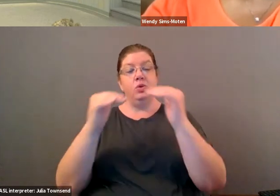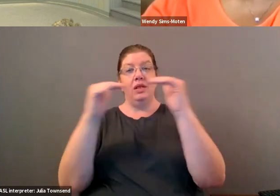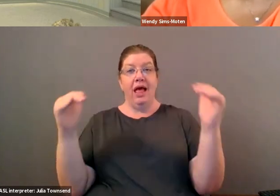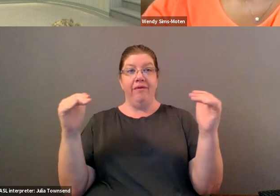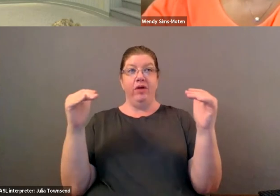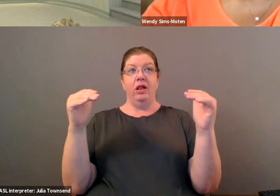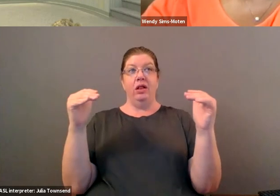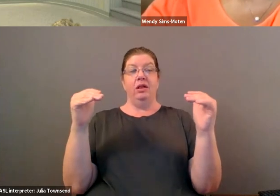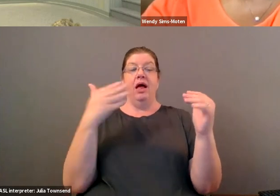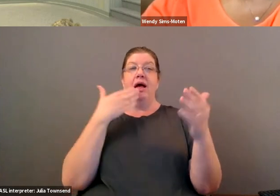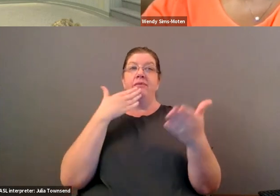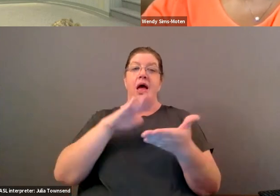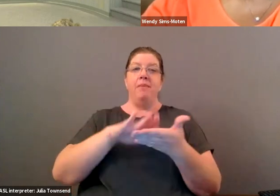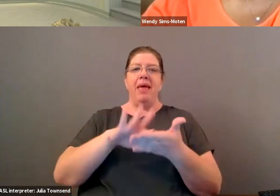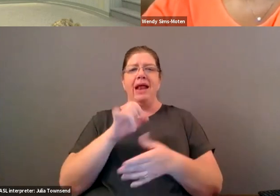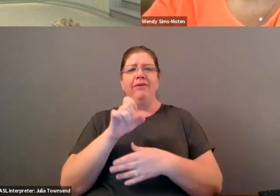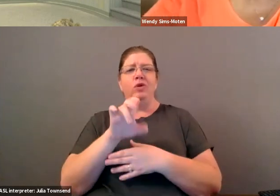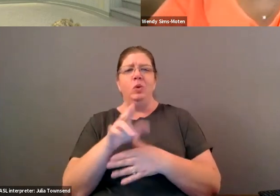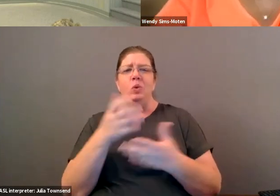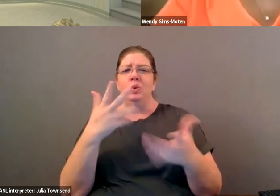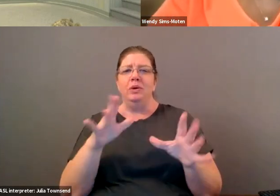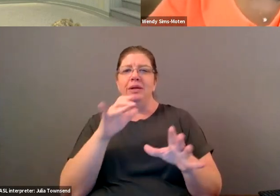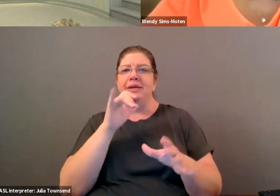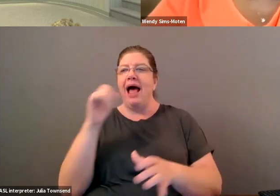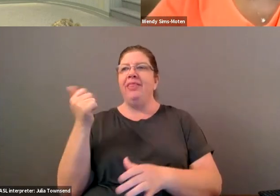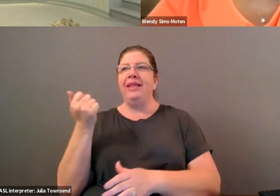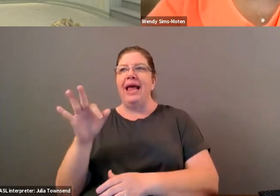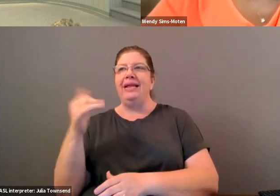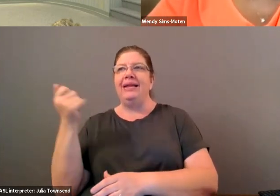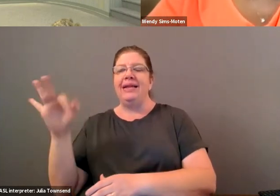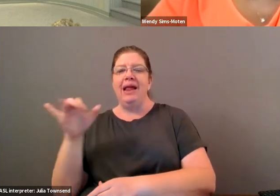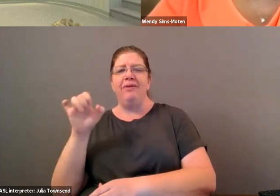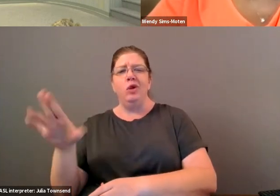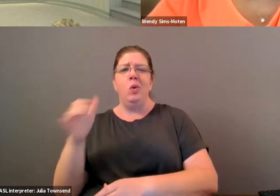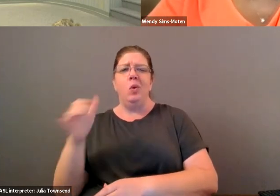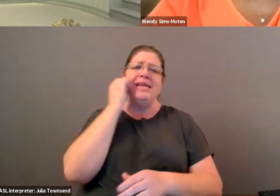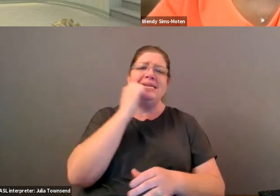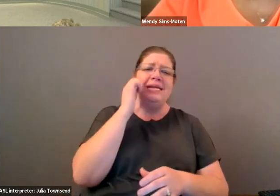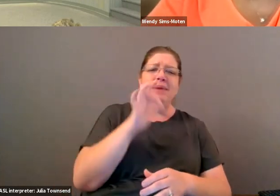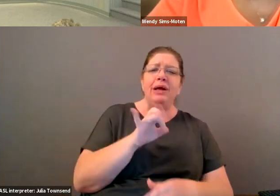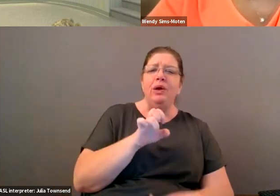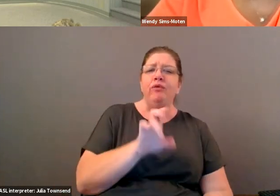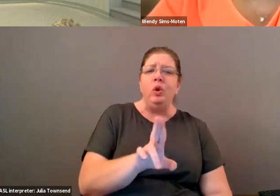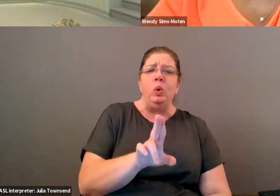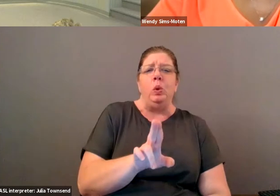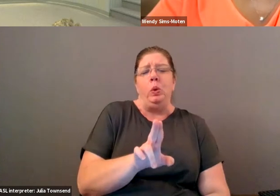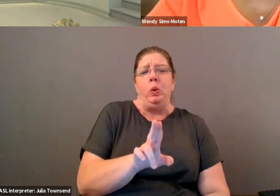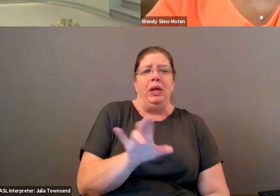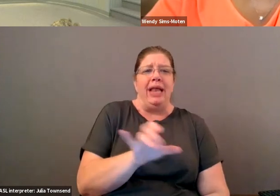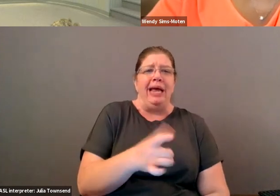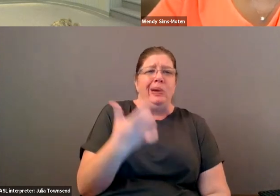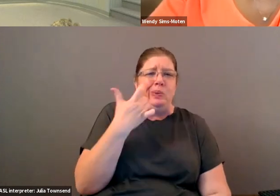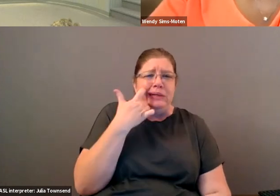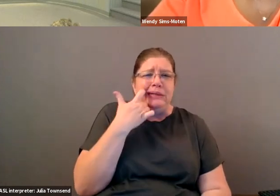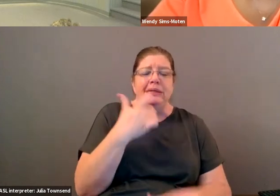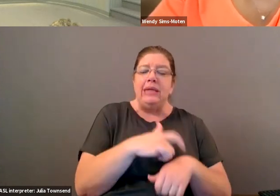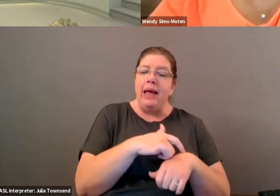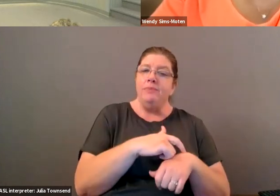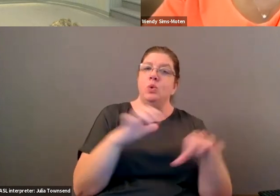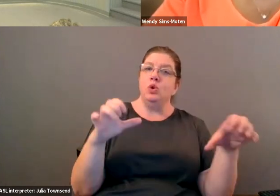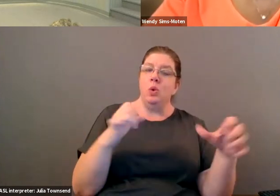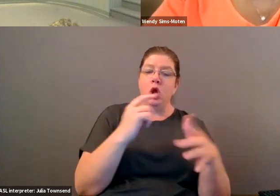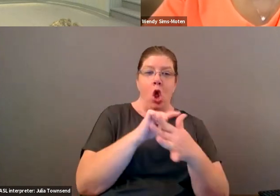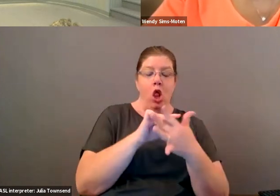a bad flu, and not 1919 flu, but a bad typical flu year in recent times. And we're doing all of